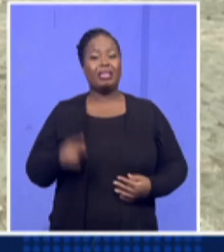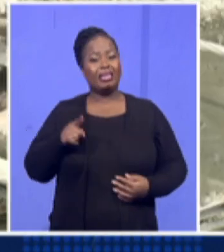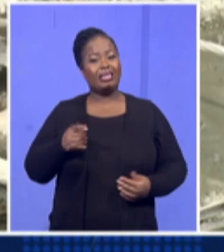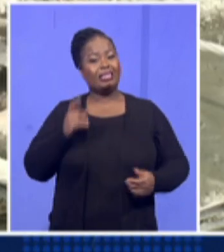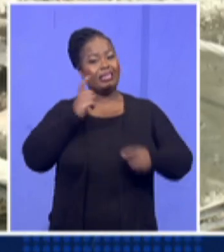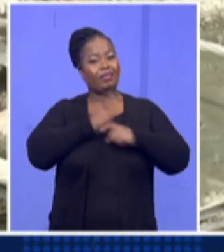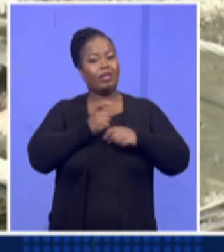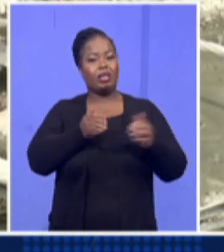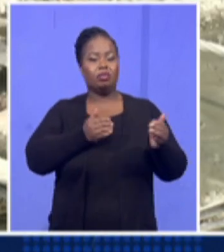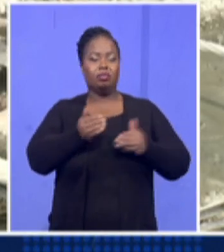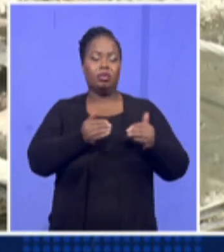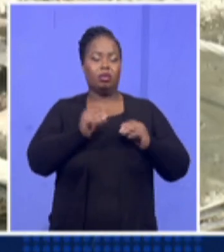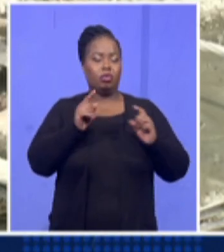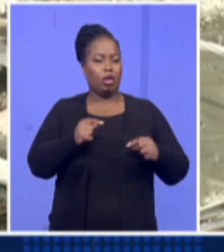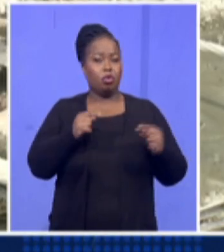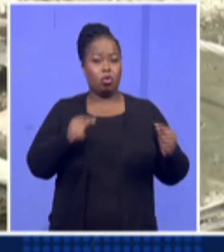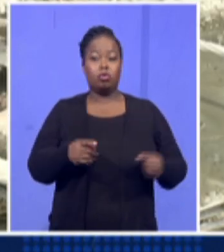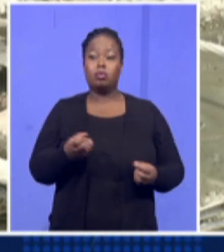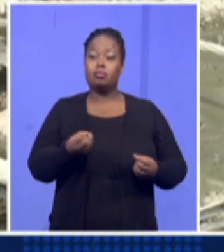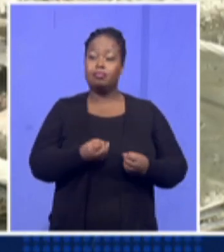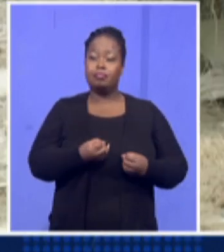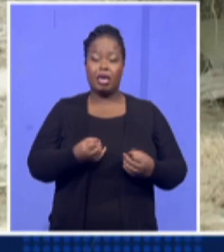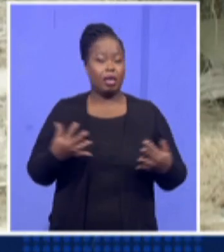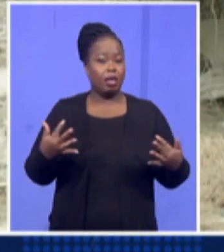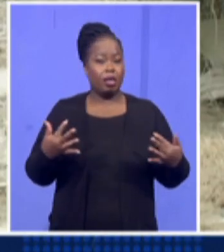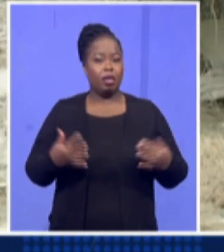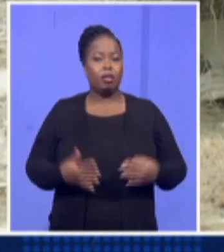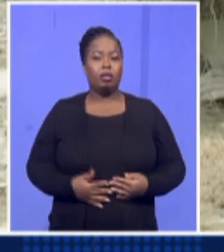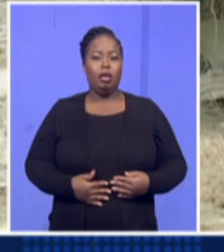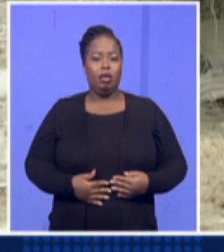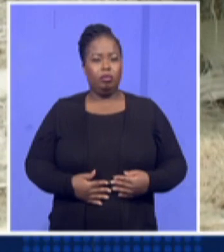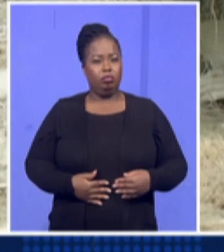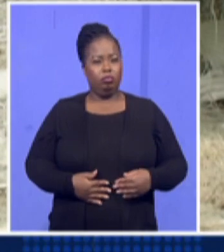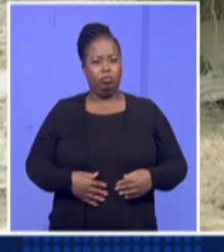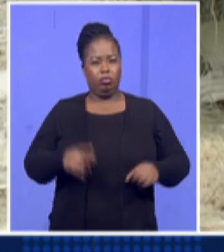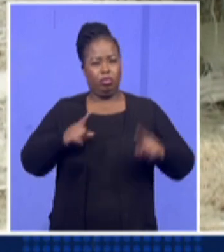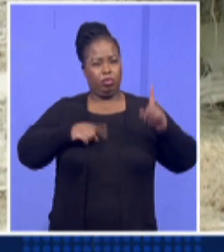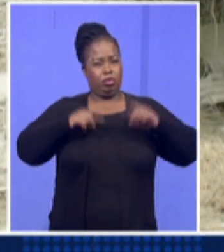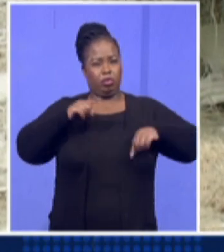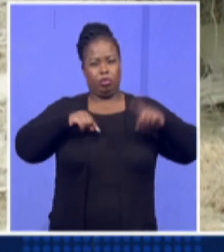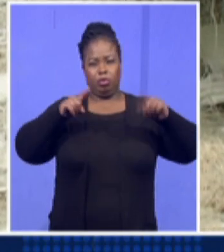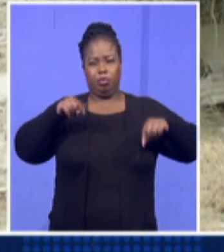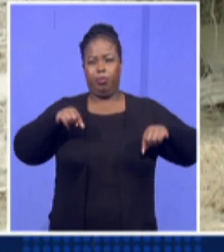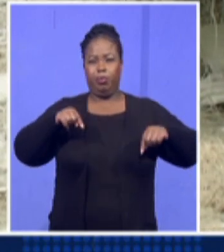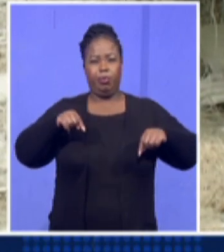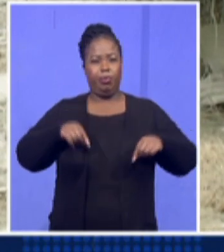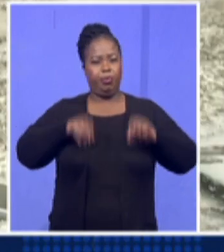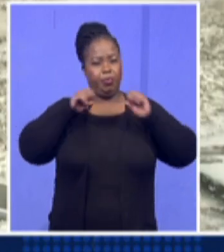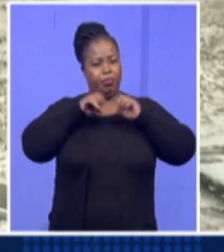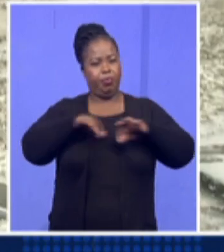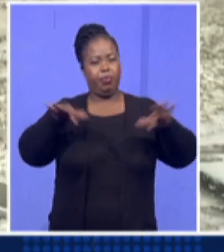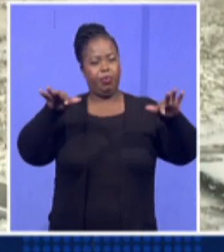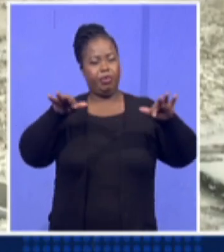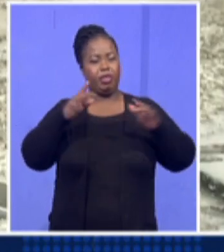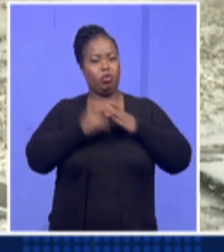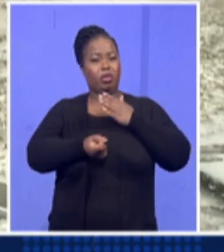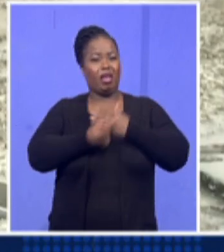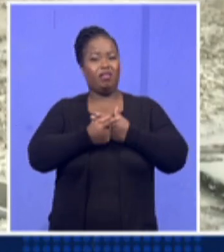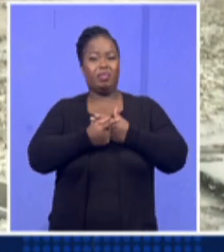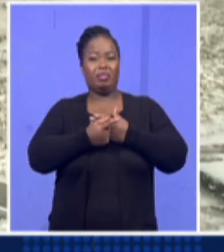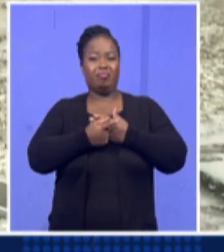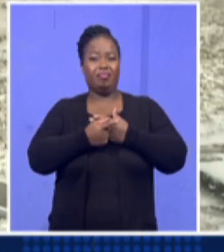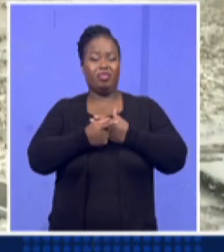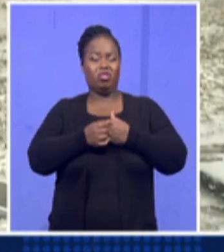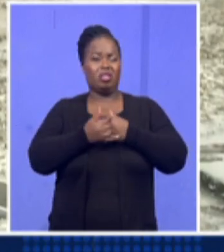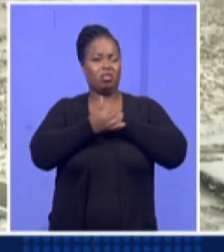manage. There's many scattered tailings deposits, historic tailings deposits all over the